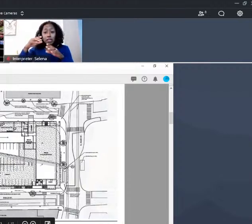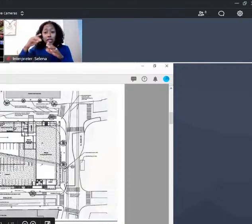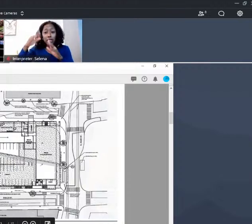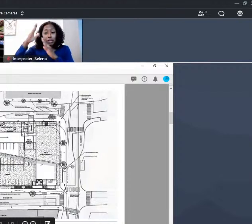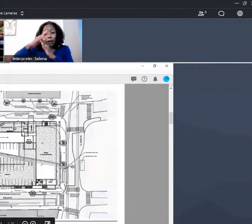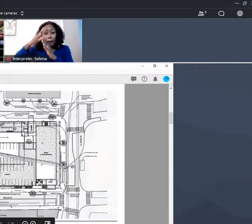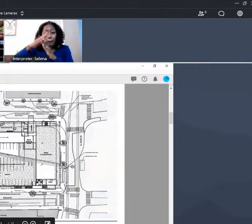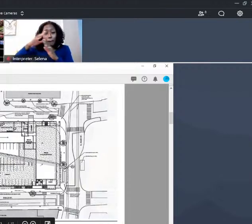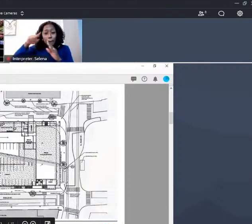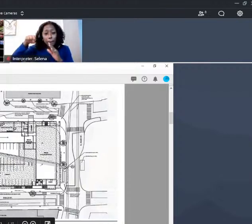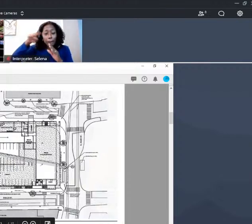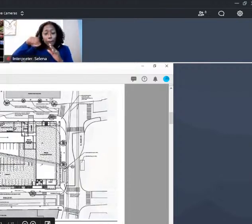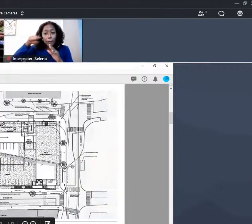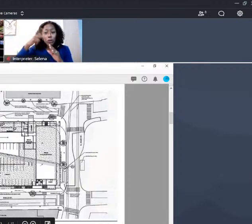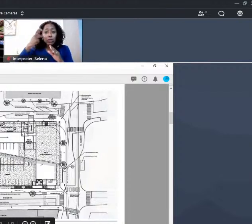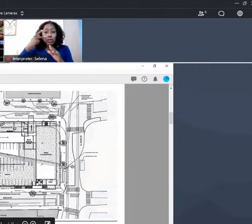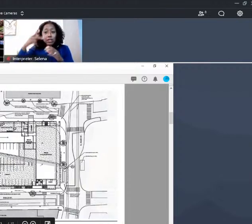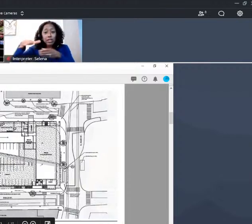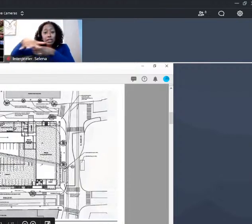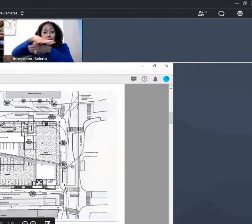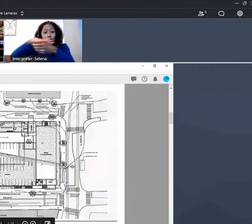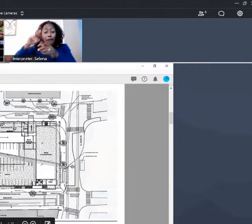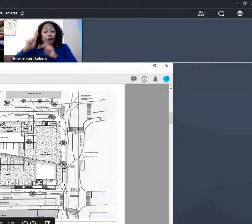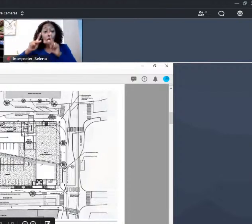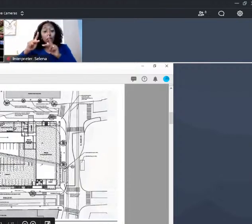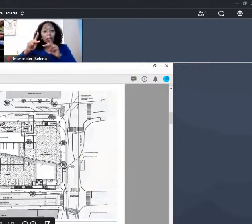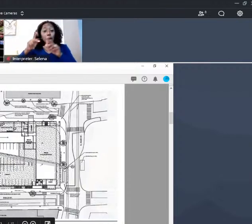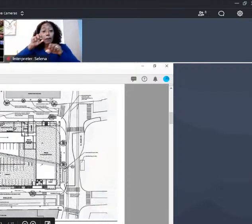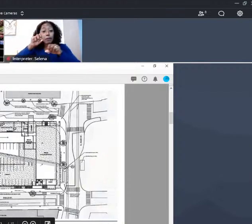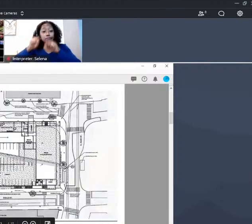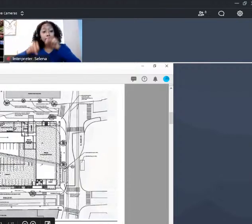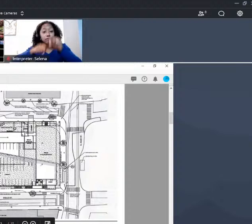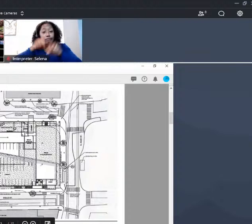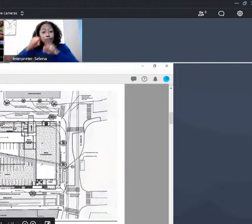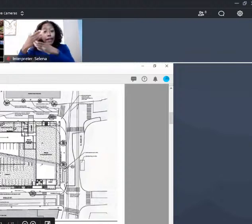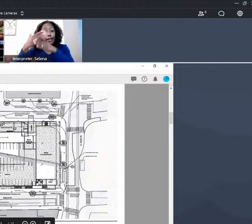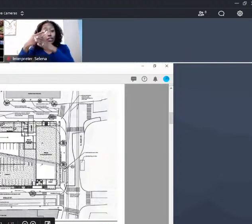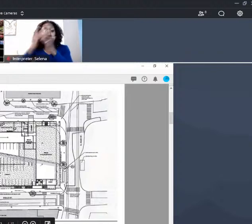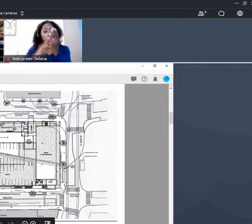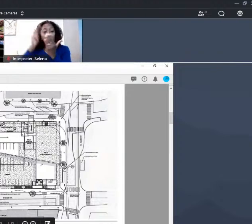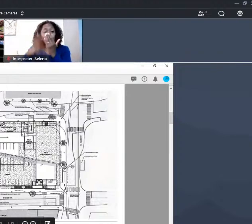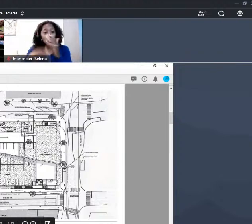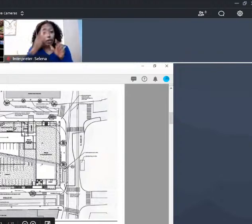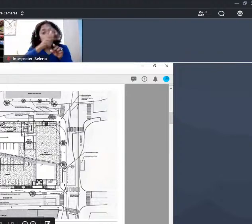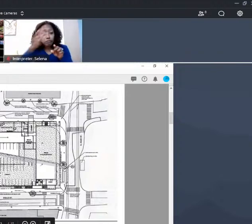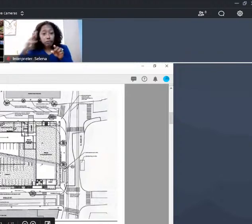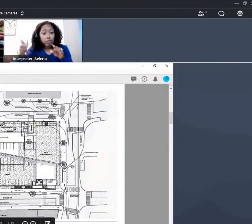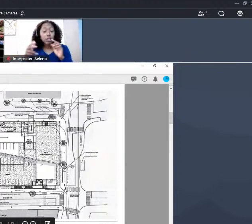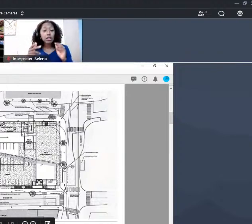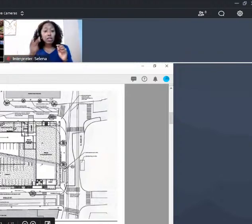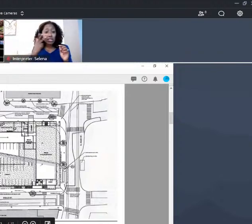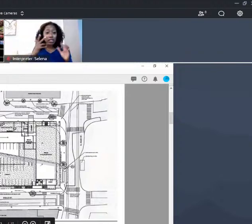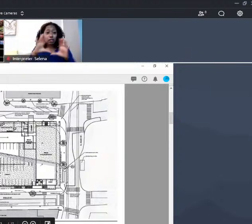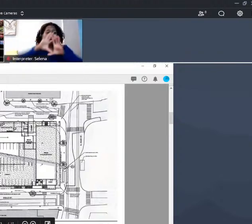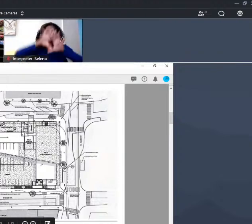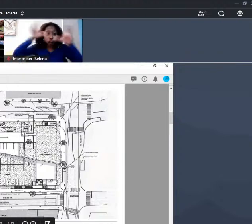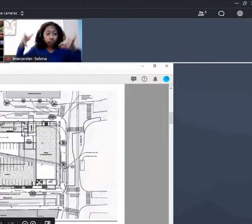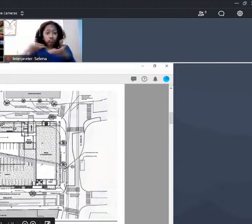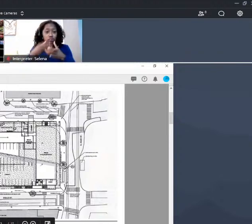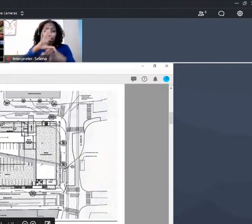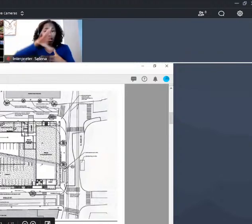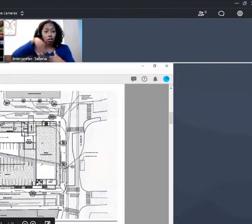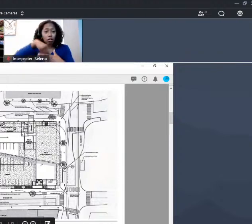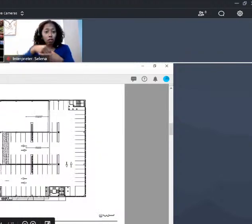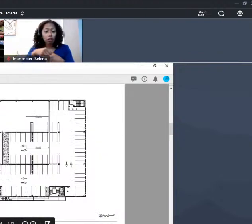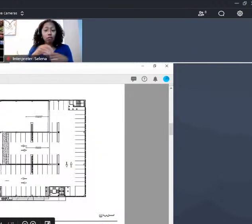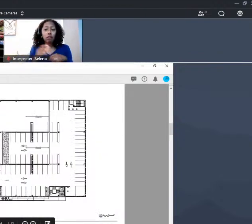see that we have spaces for bike share programs and things of that nature. So we want this to be all encompassing. So we